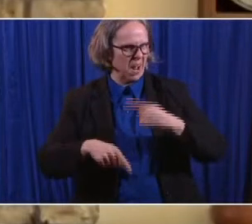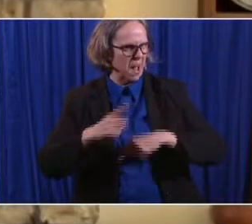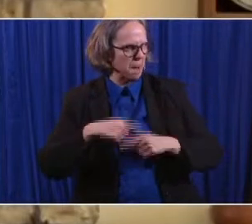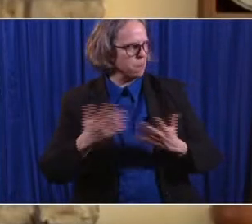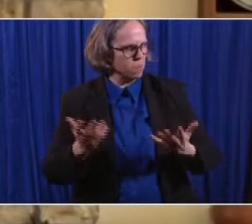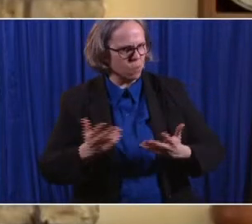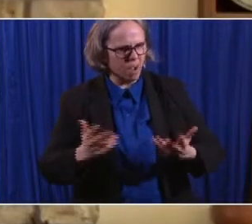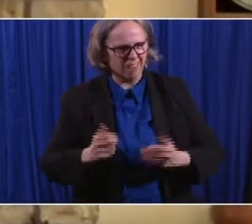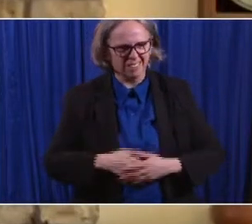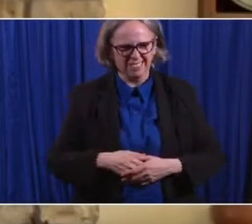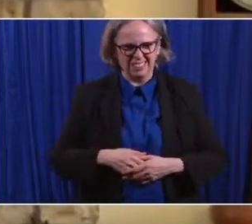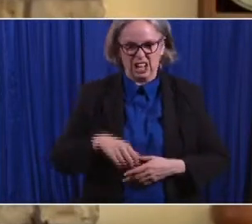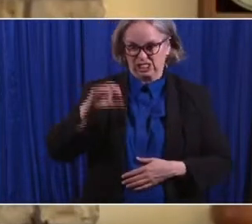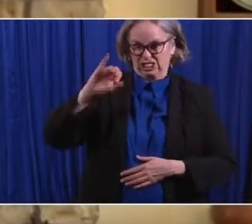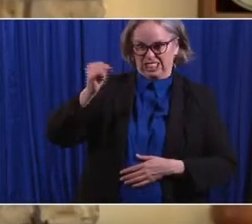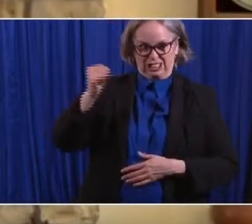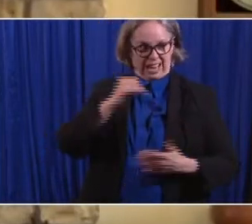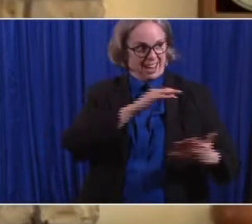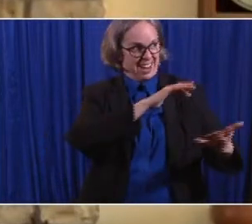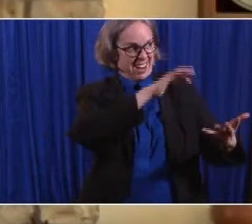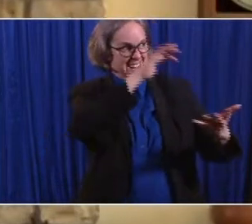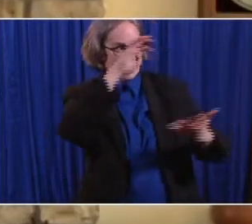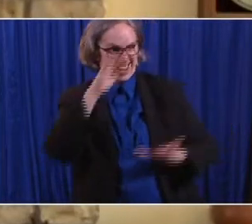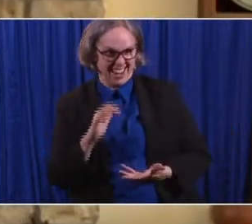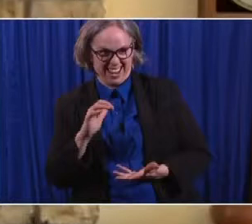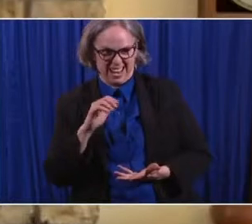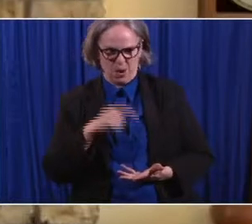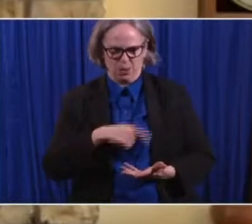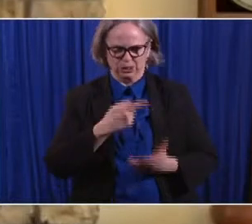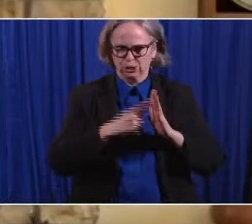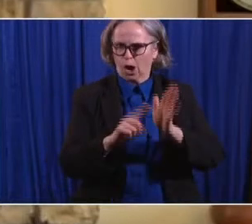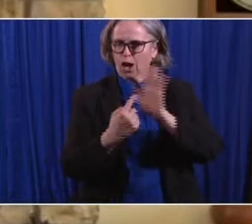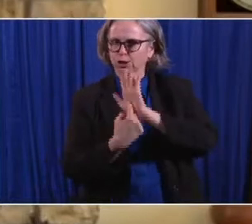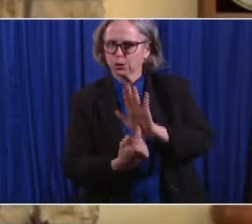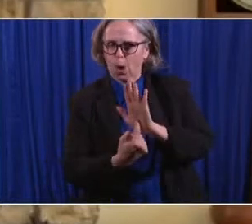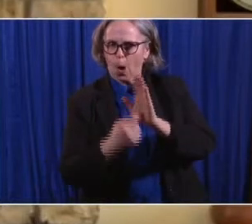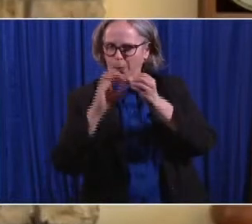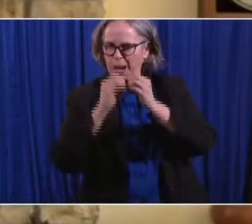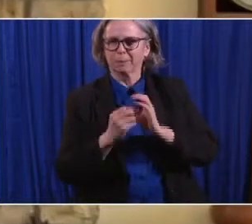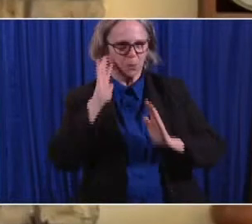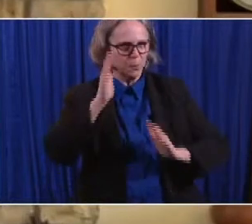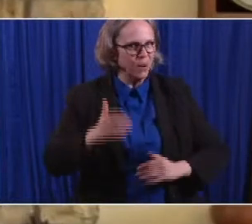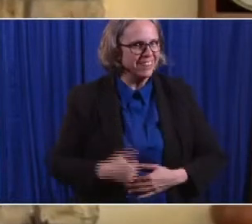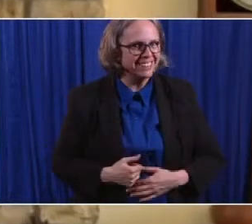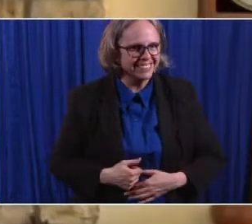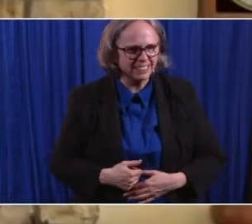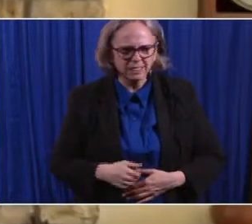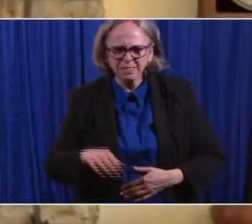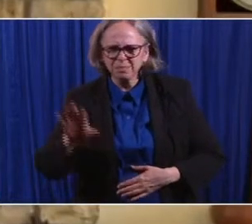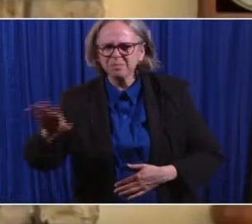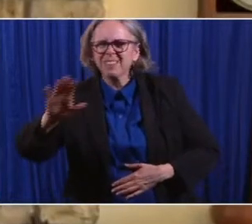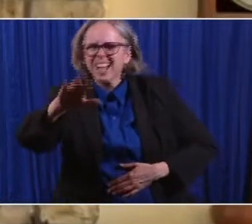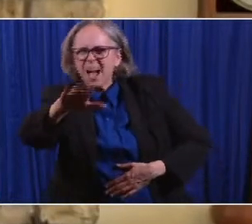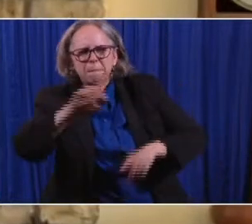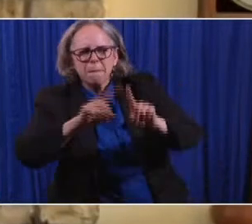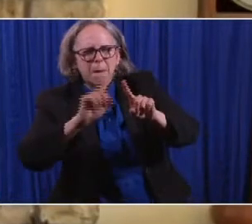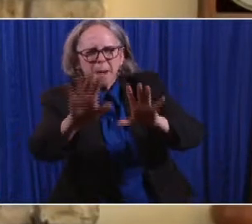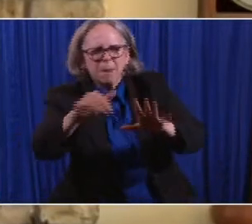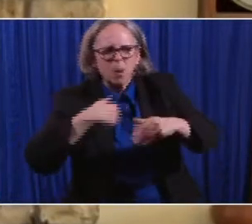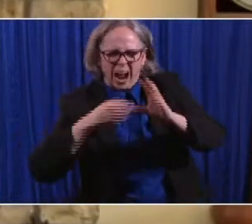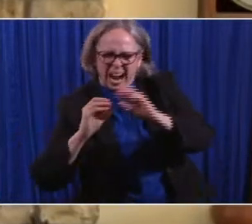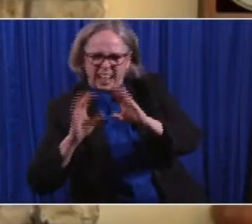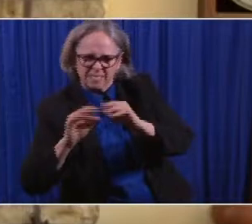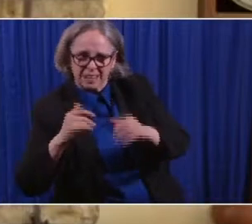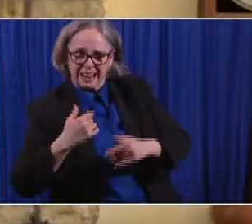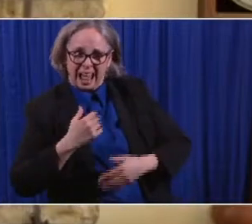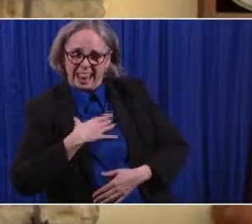into play, we'll be able to demonstrate that on that scoreboard. Governor, just to clarify, I like the scoreboard just fine. I don't